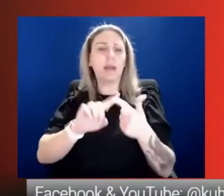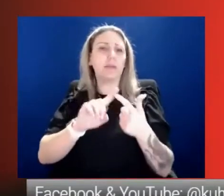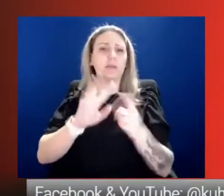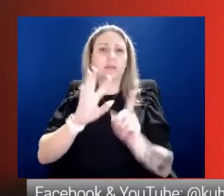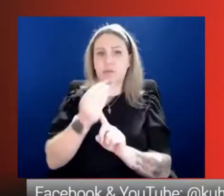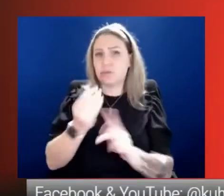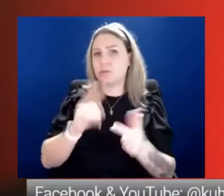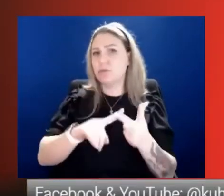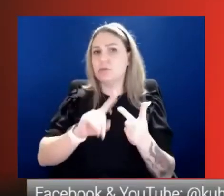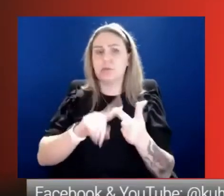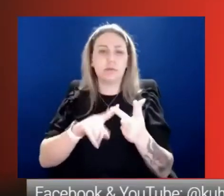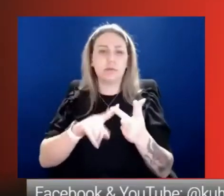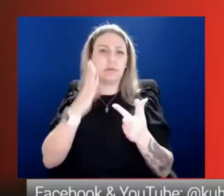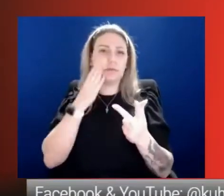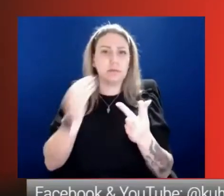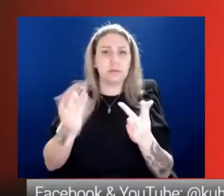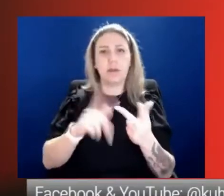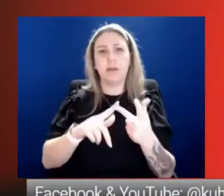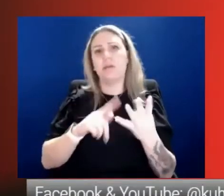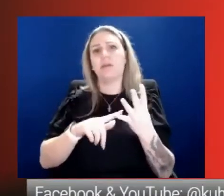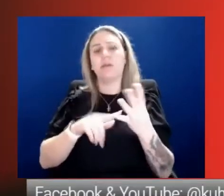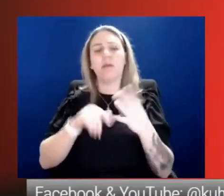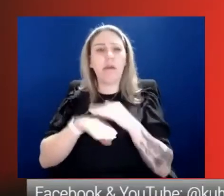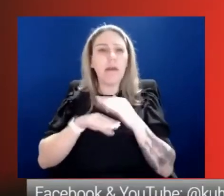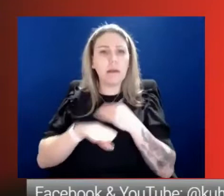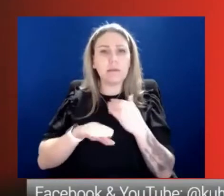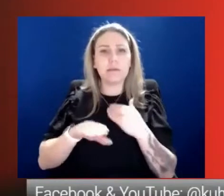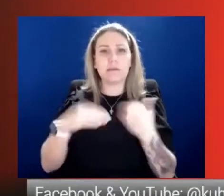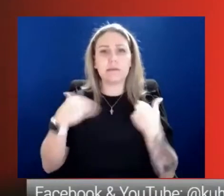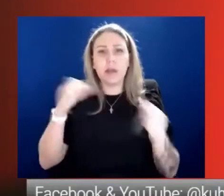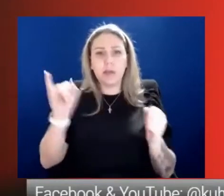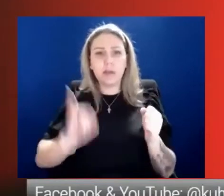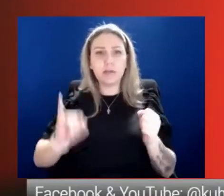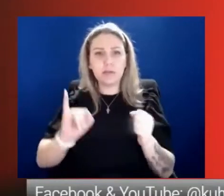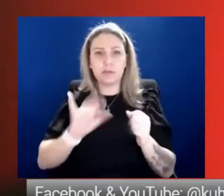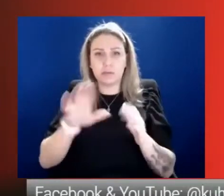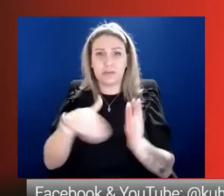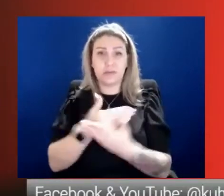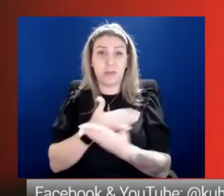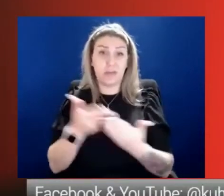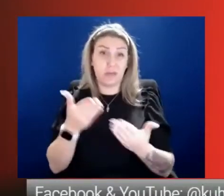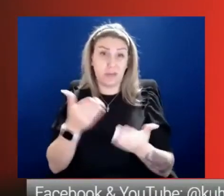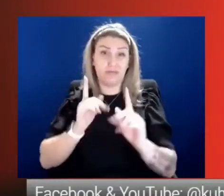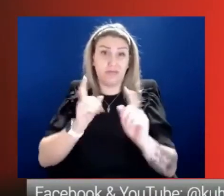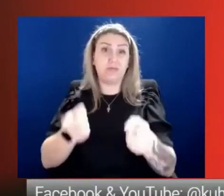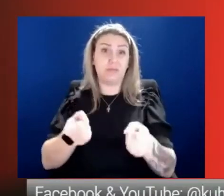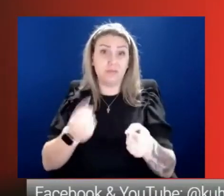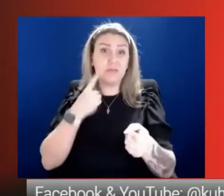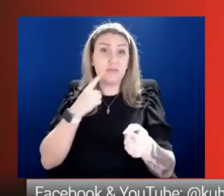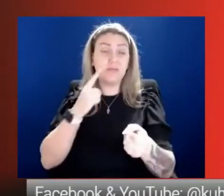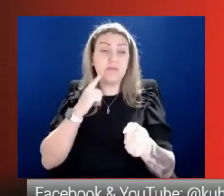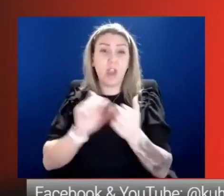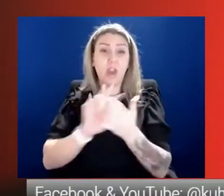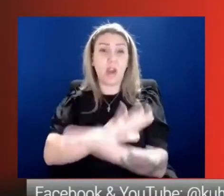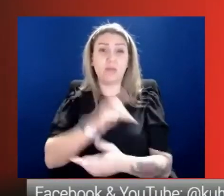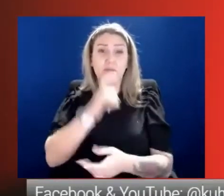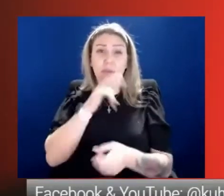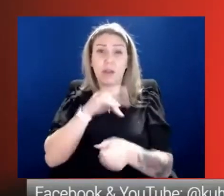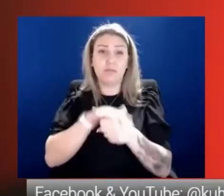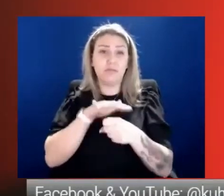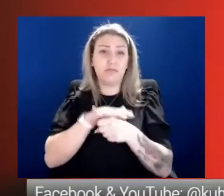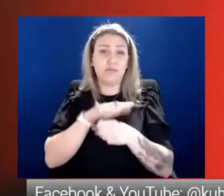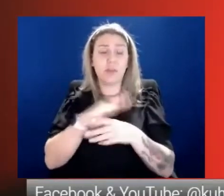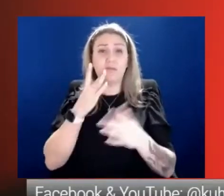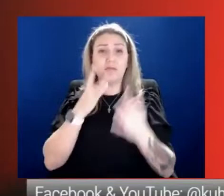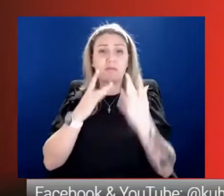health insurance, all the things that we know can contribute to lack of access to health care, lack of